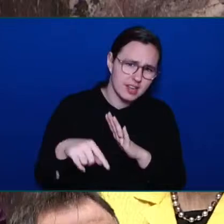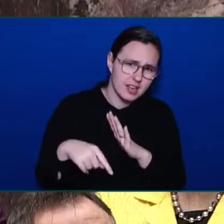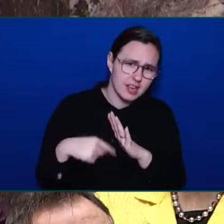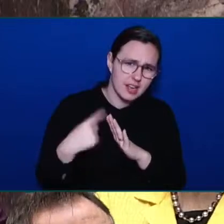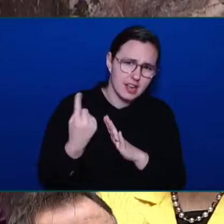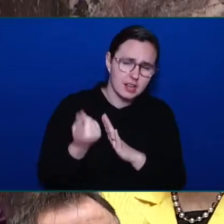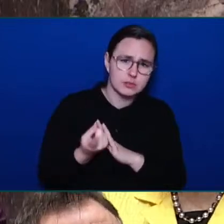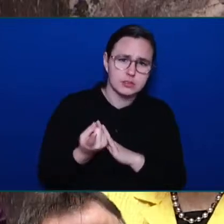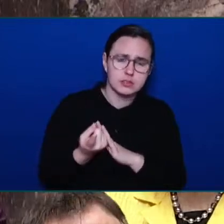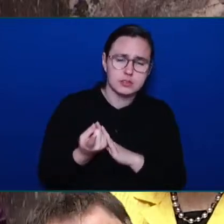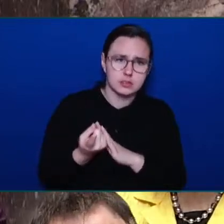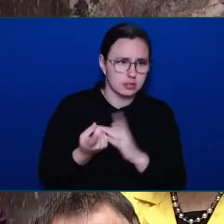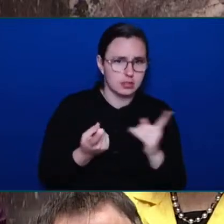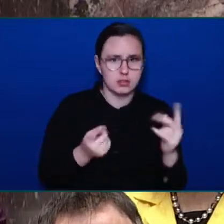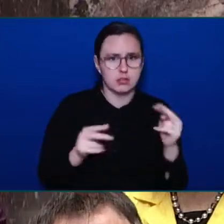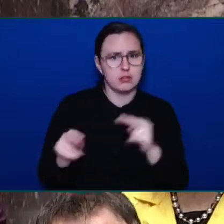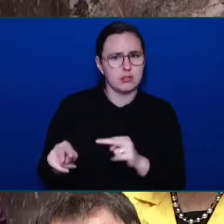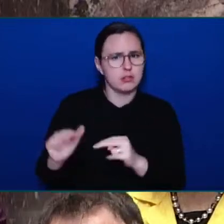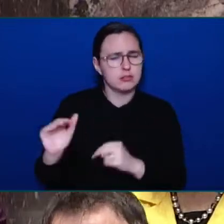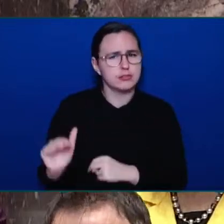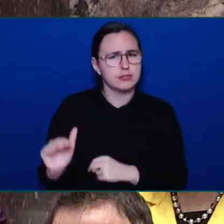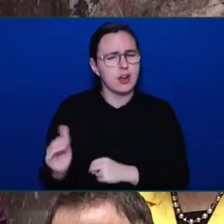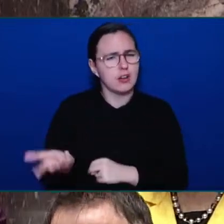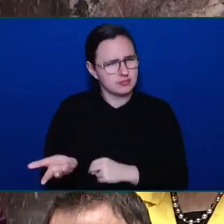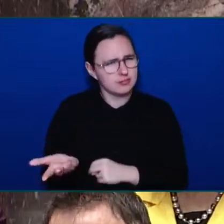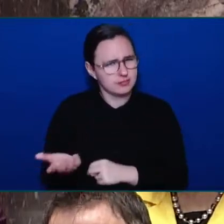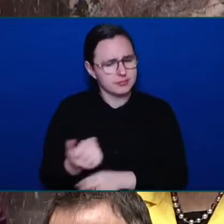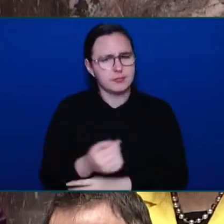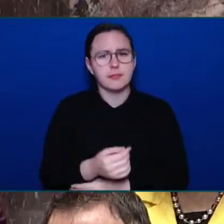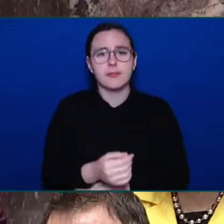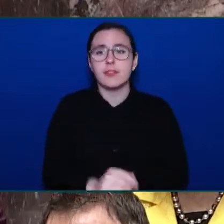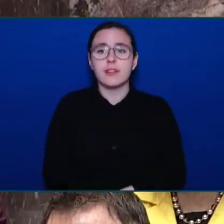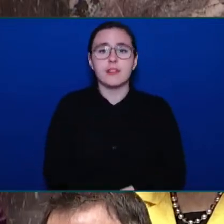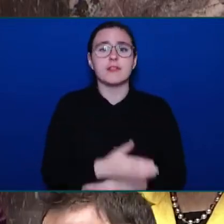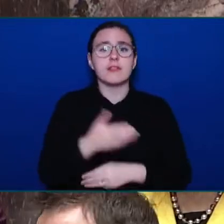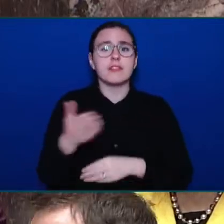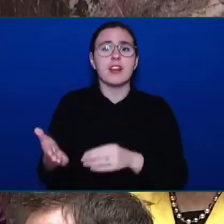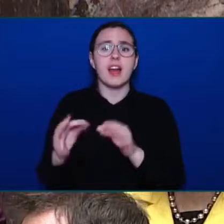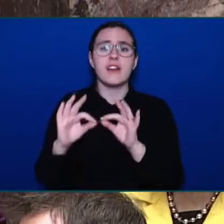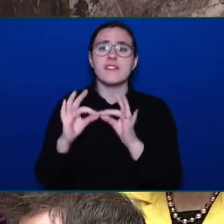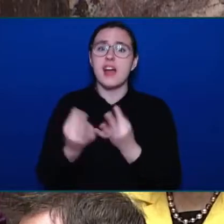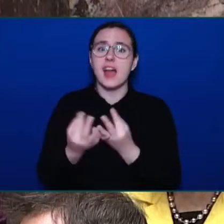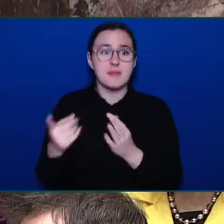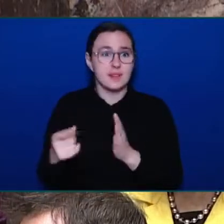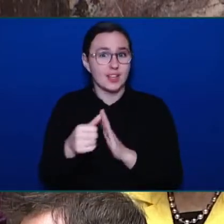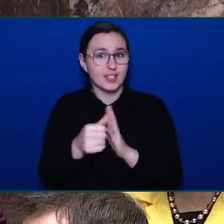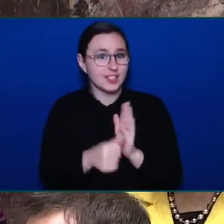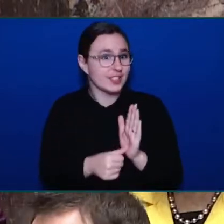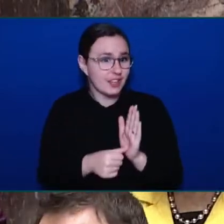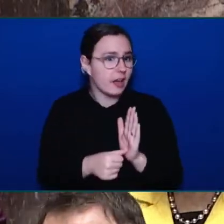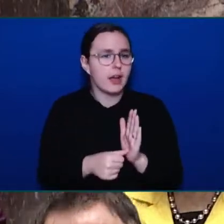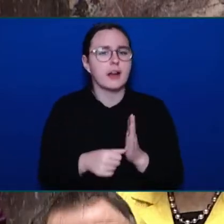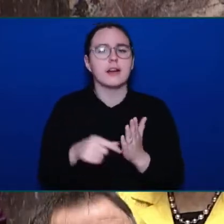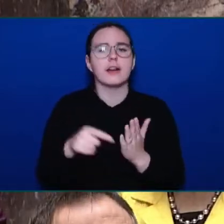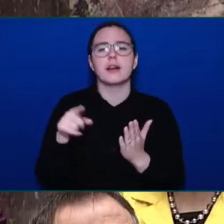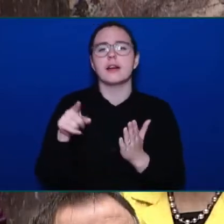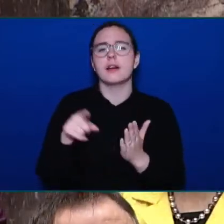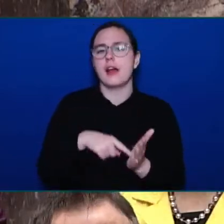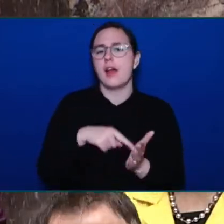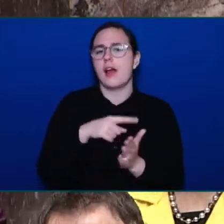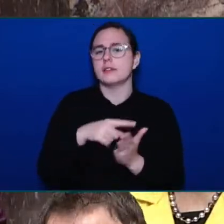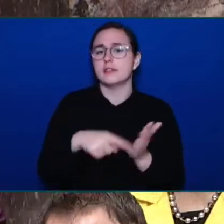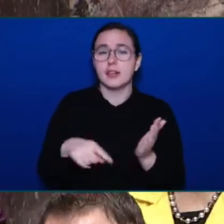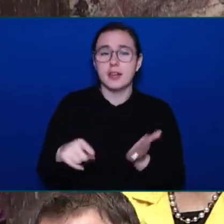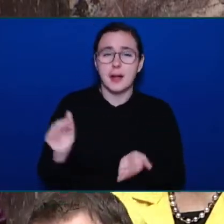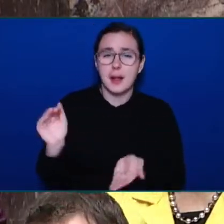families are dealing with the trauma of cancelled surgeries, like the parents of Nash. Nash is 6 months old, and the